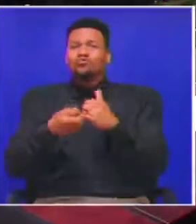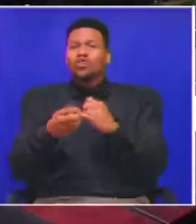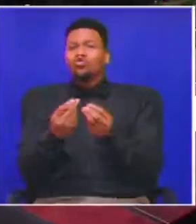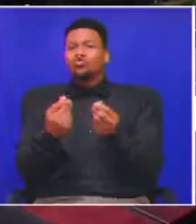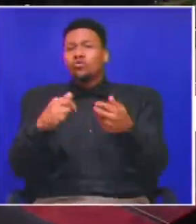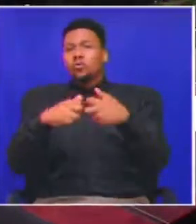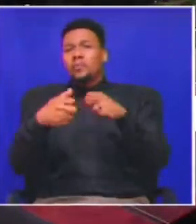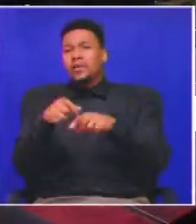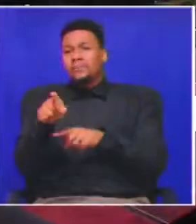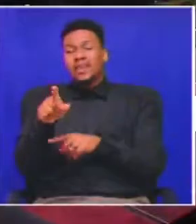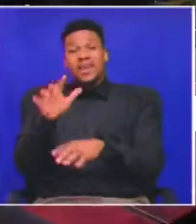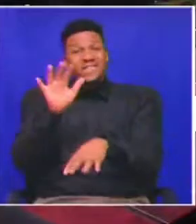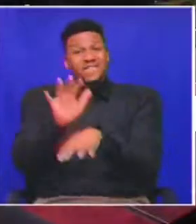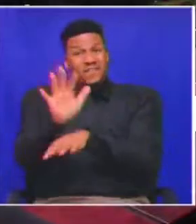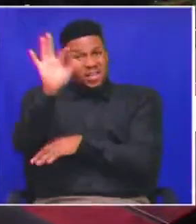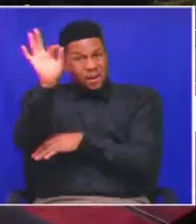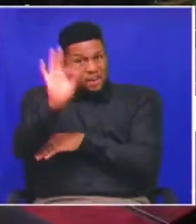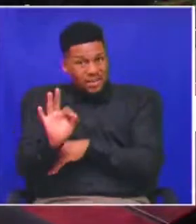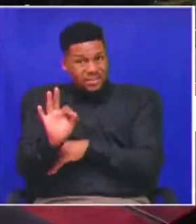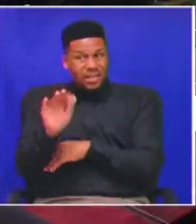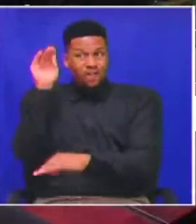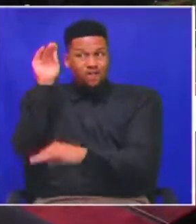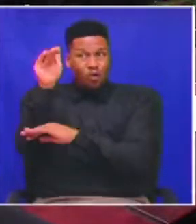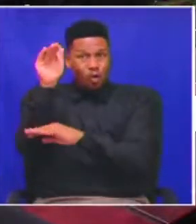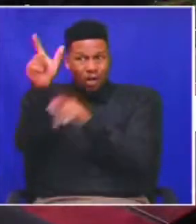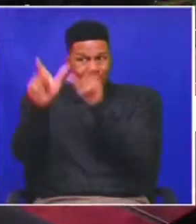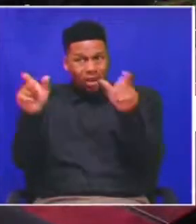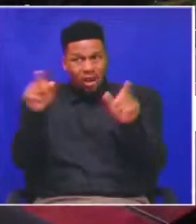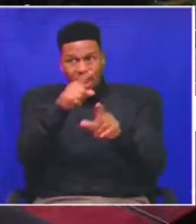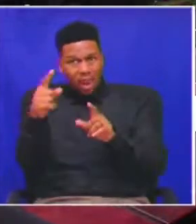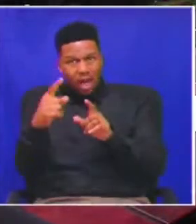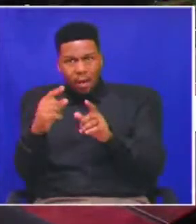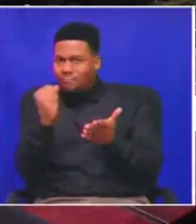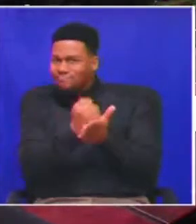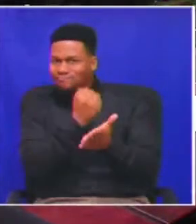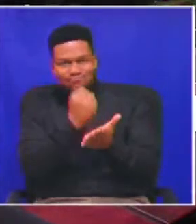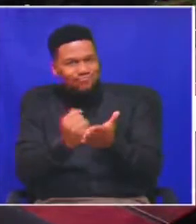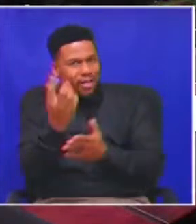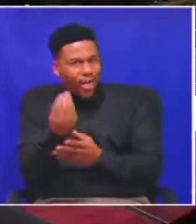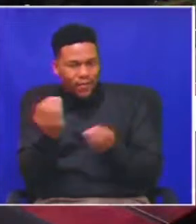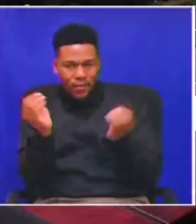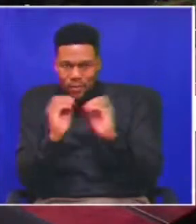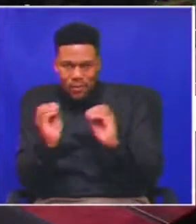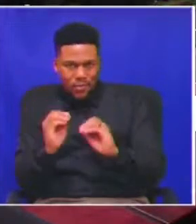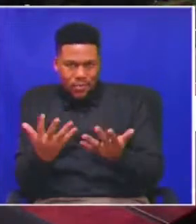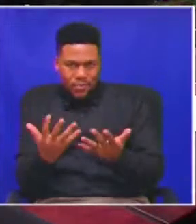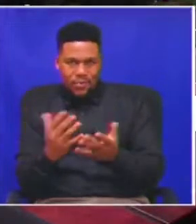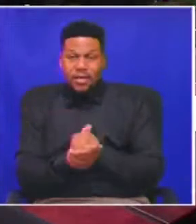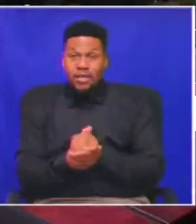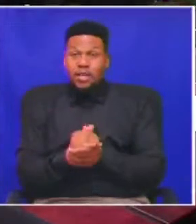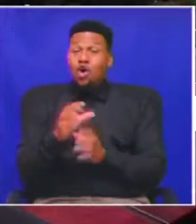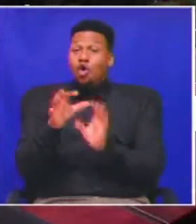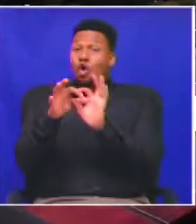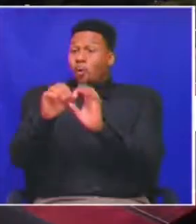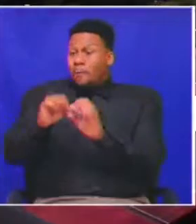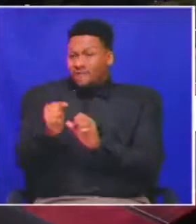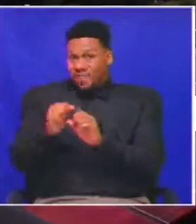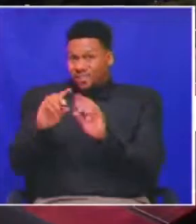15% of undocumented foreign nationals, and how will the government coordinate law enforcement and home affairs to